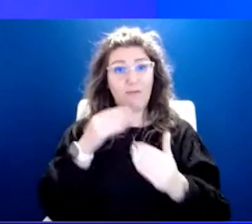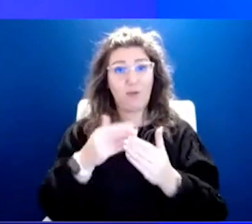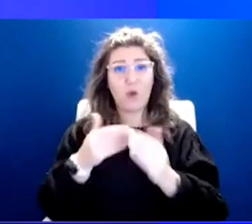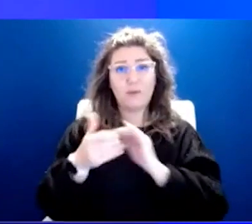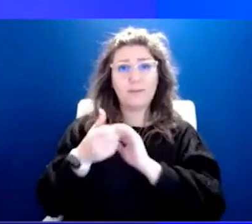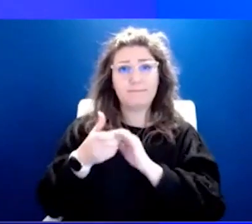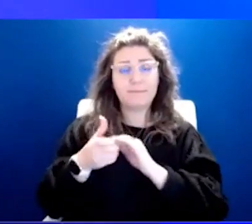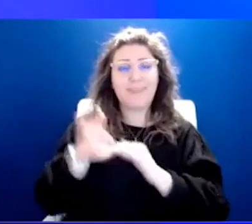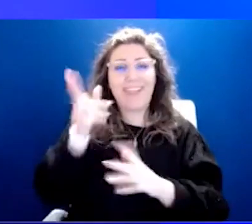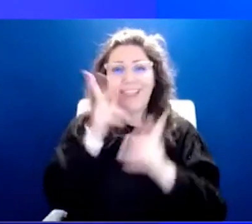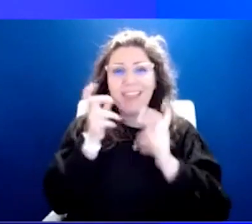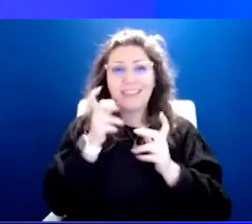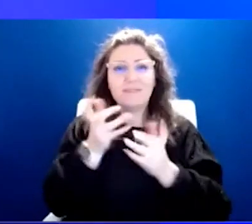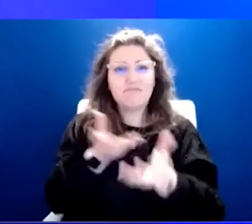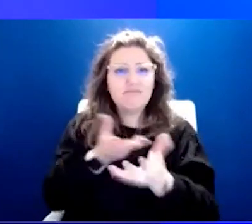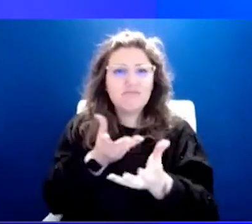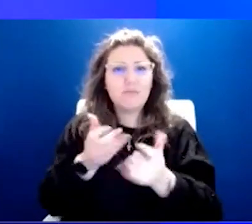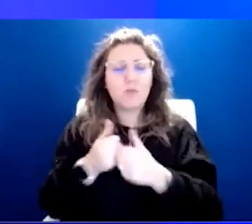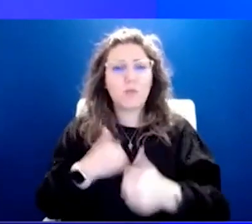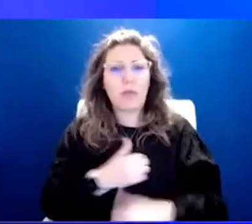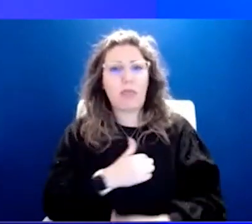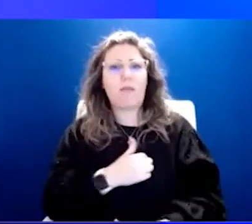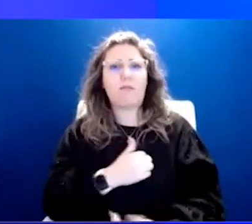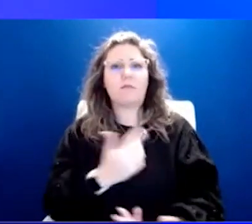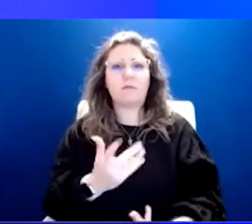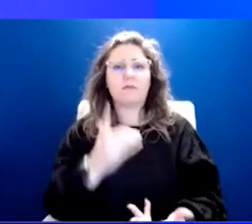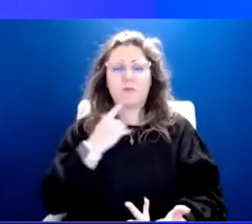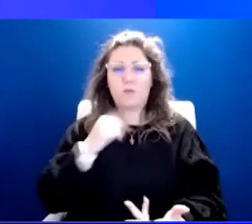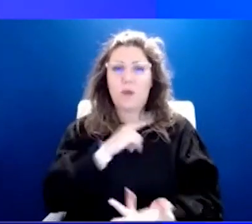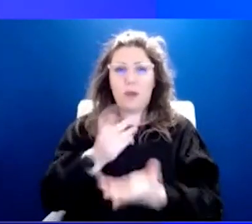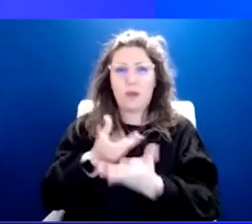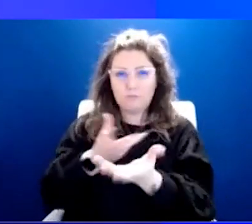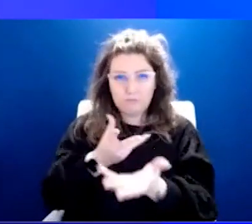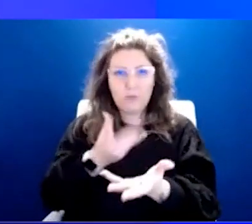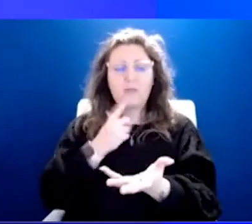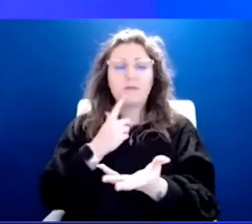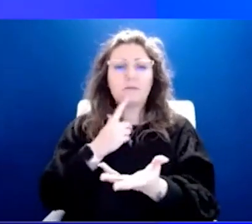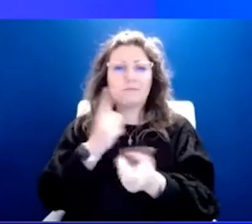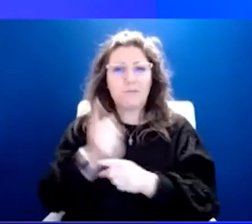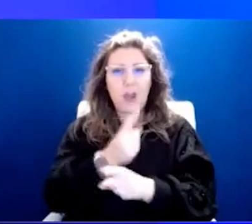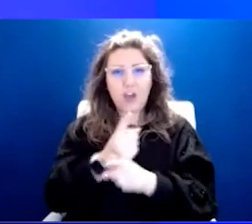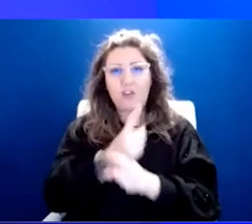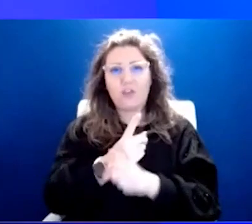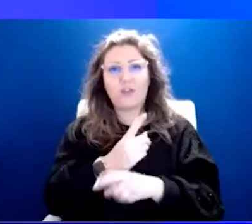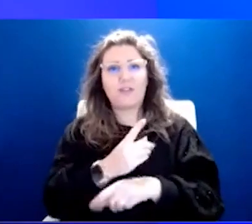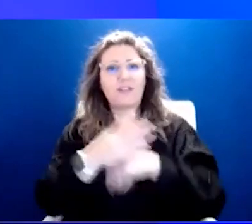talking to us. We consult with them regularly. We have county managers who are